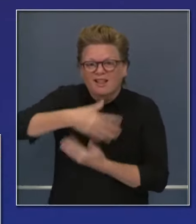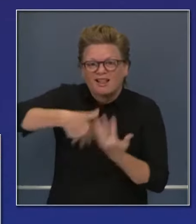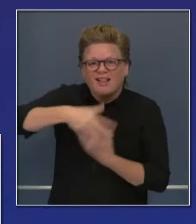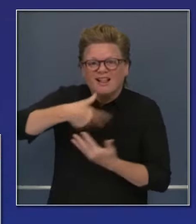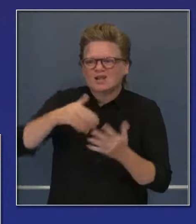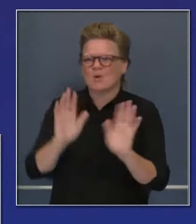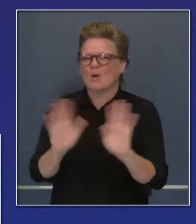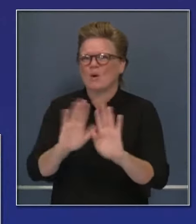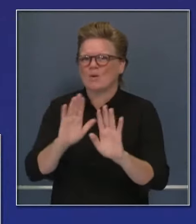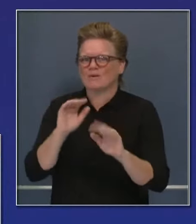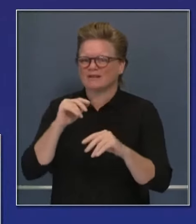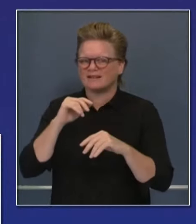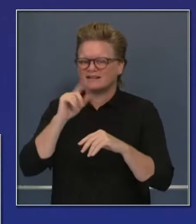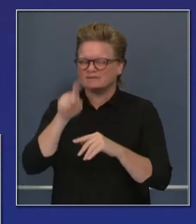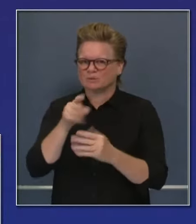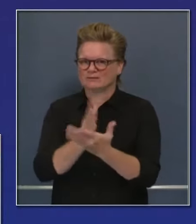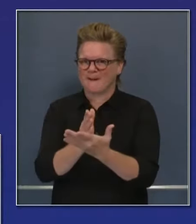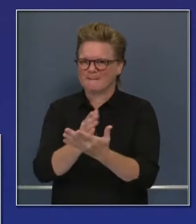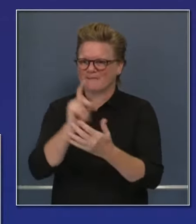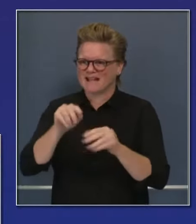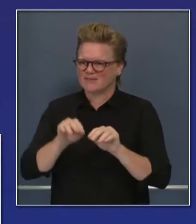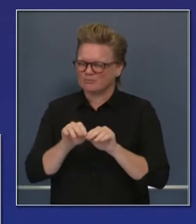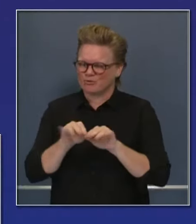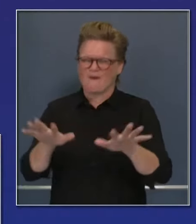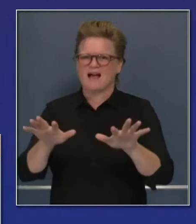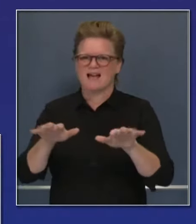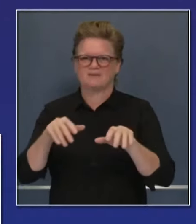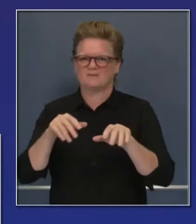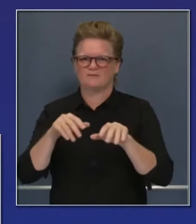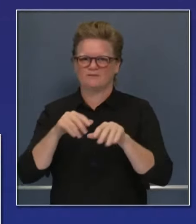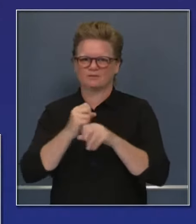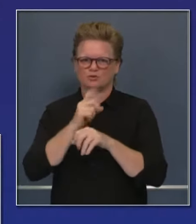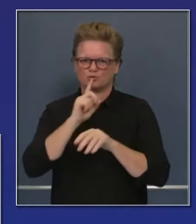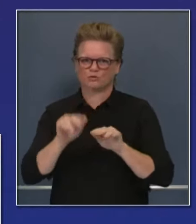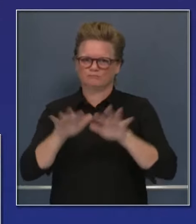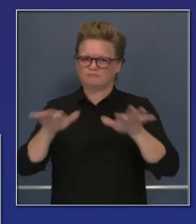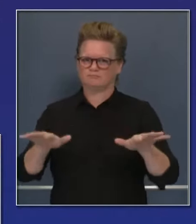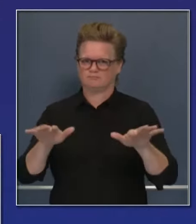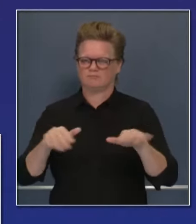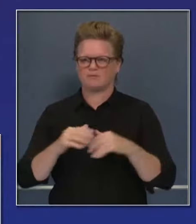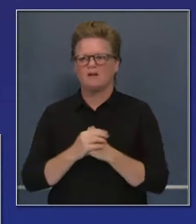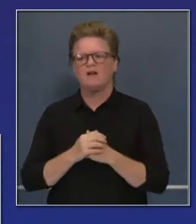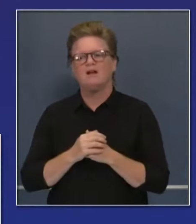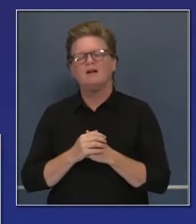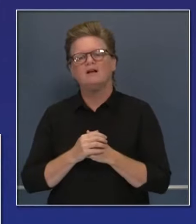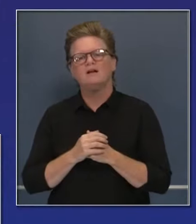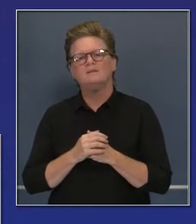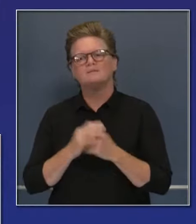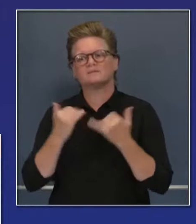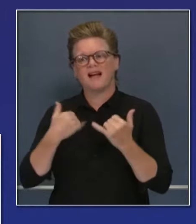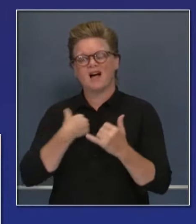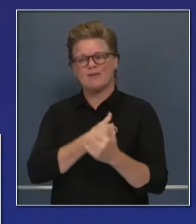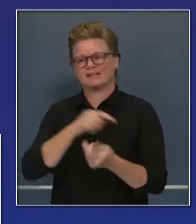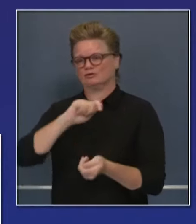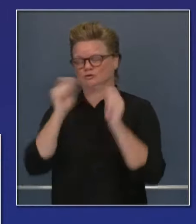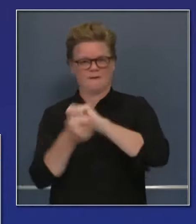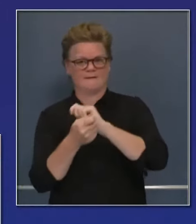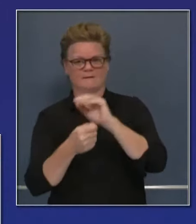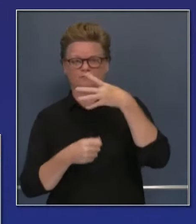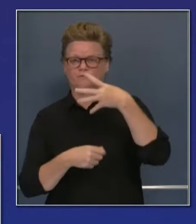designed to help us get there. Again, as the governor mentioned, 4 colored tiers. Widespread is